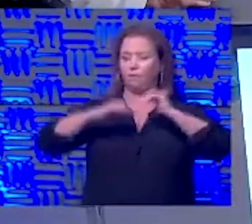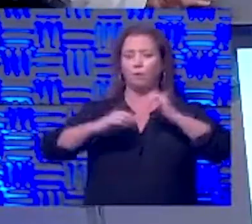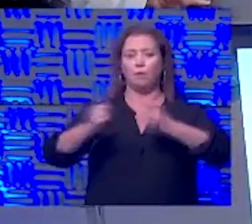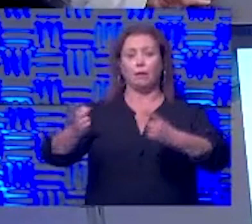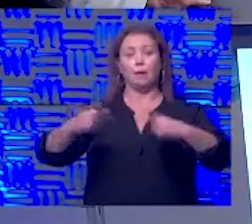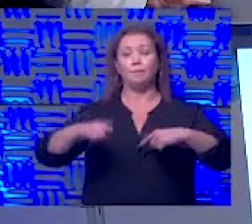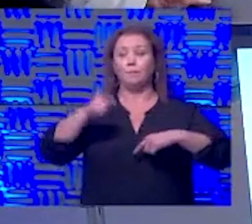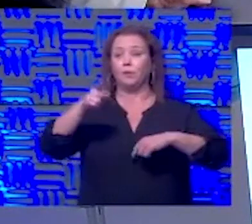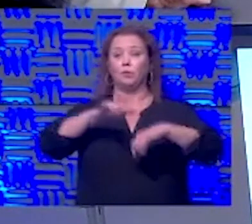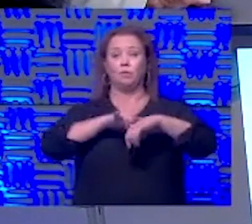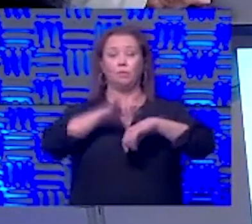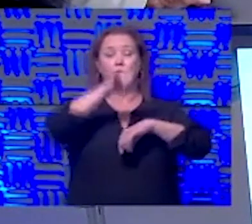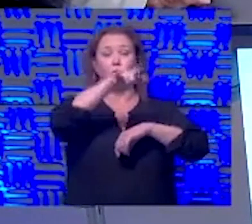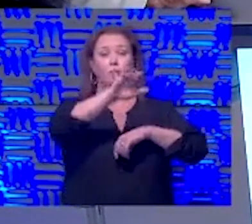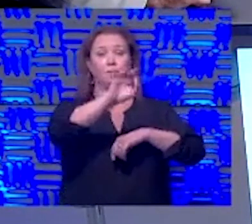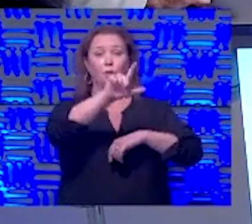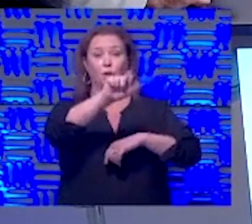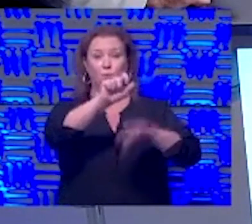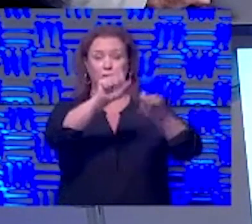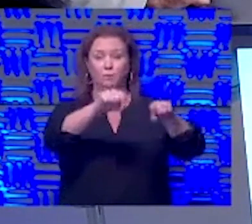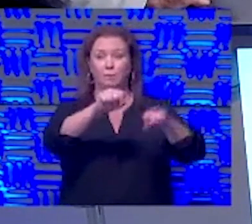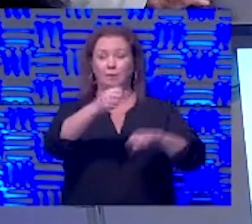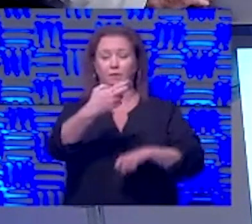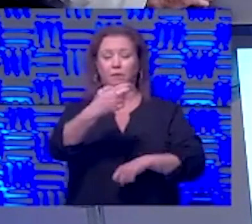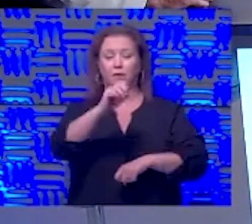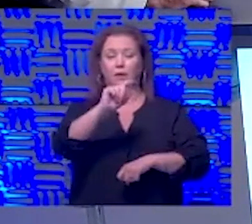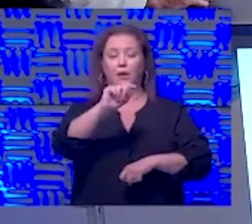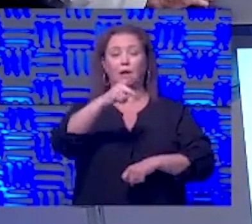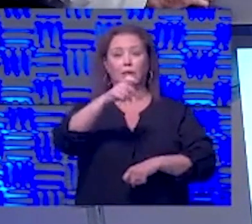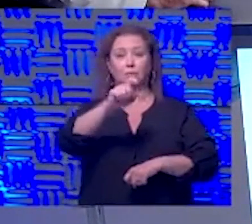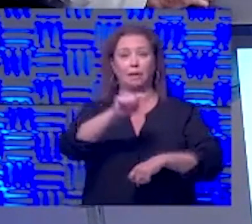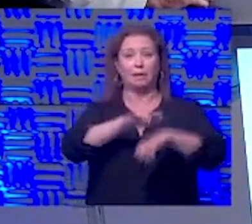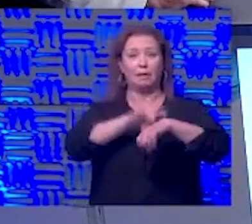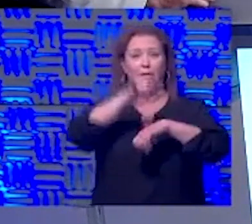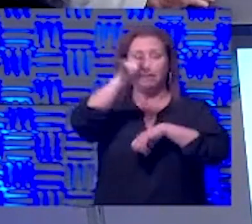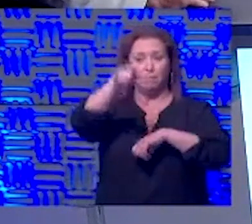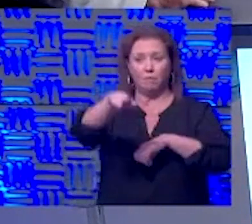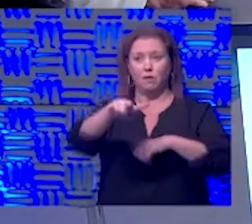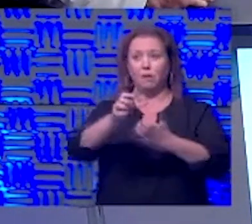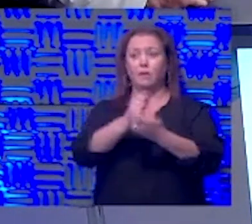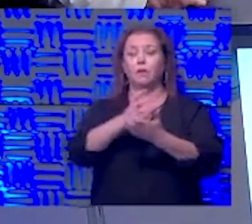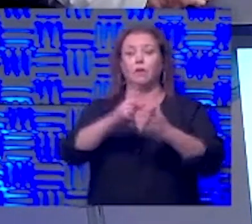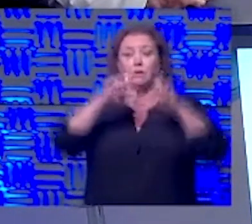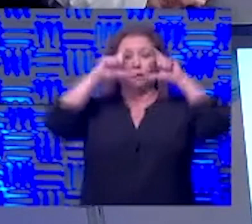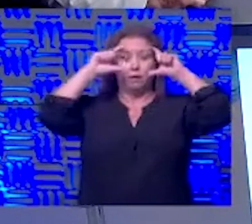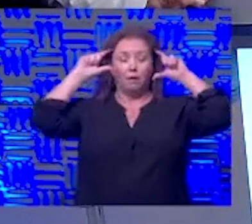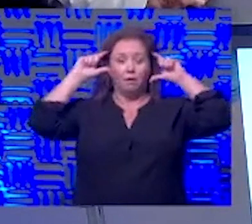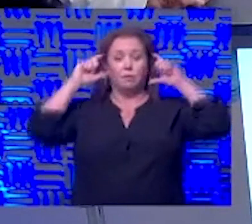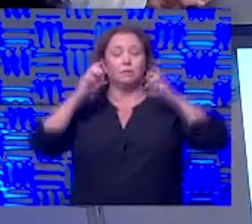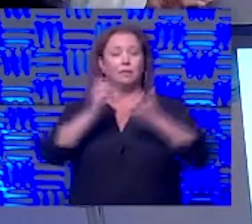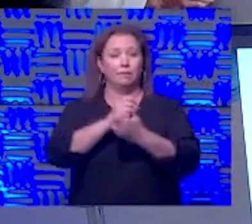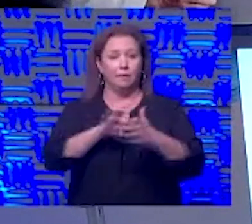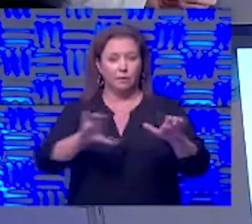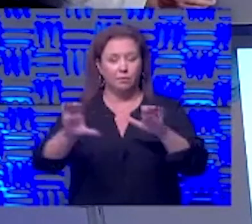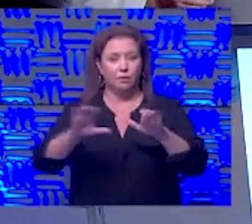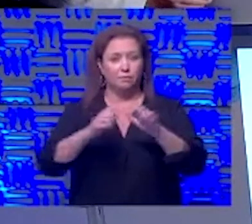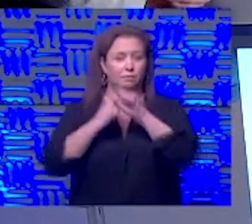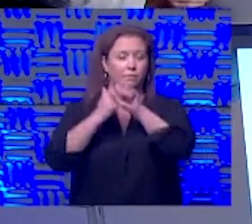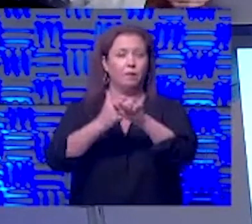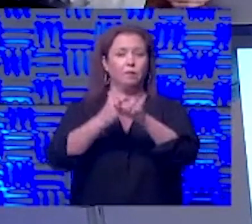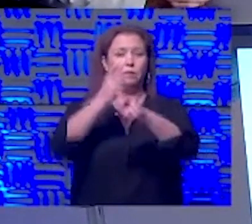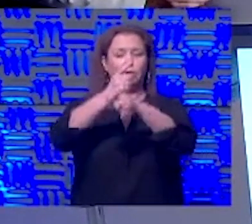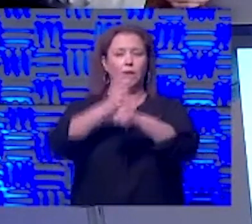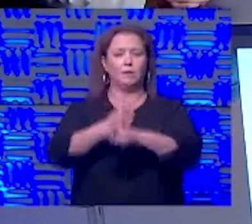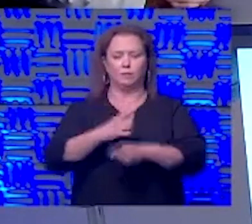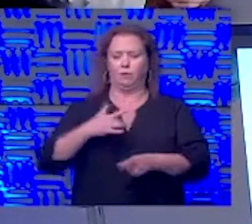You just flew down to Florida, which could have been a potential hot spot and back. Absolutely. And you did the whole airport thing, and you were wearing goggles and did all the right things, I think. So what